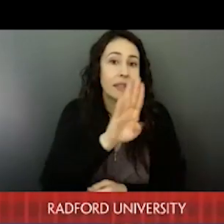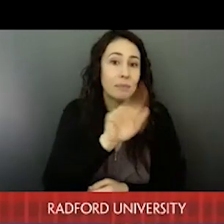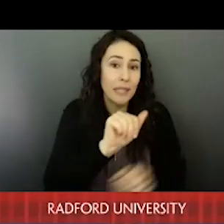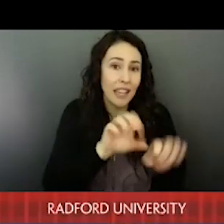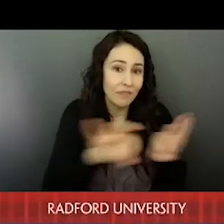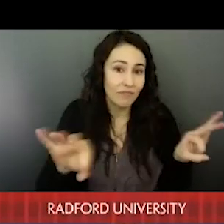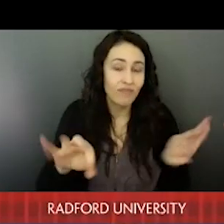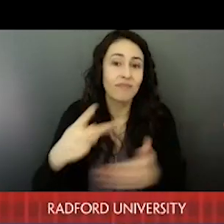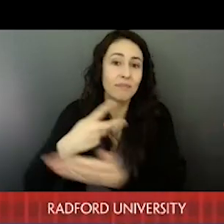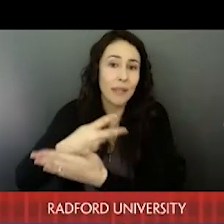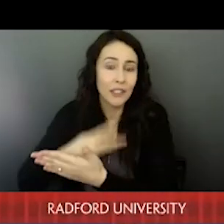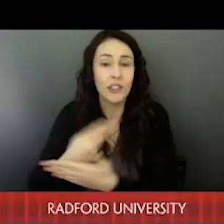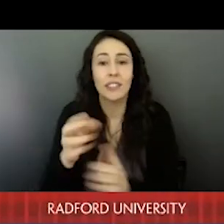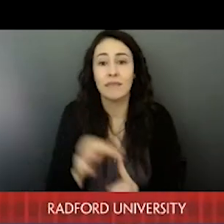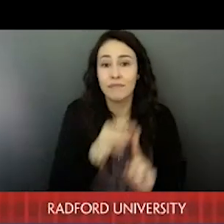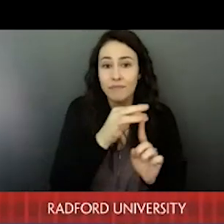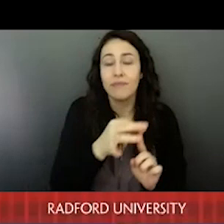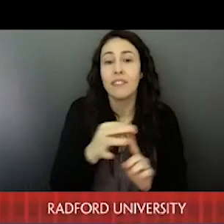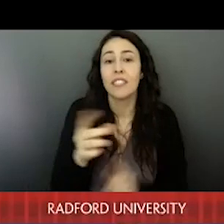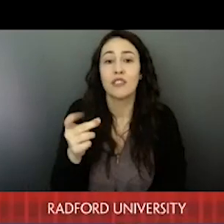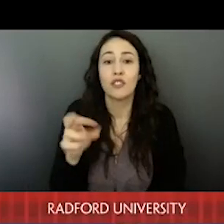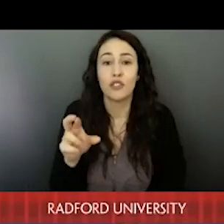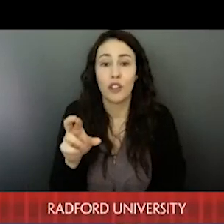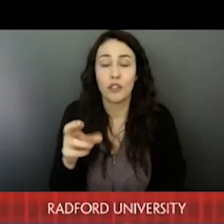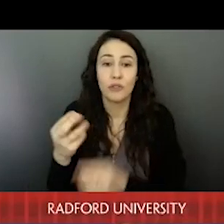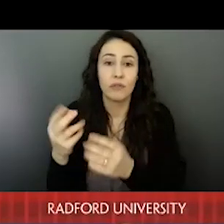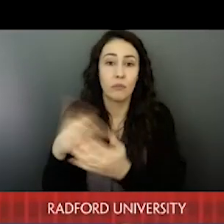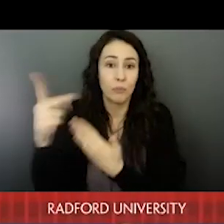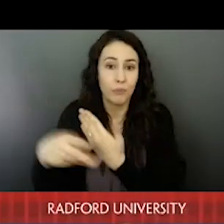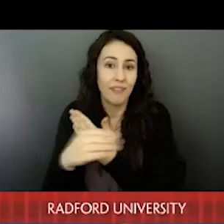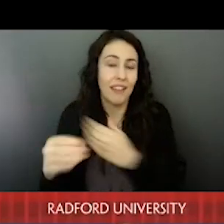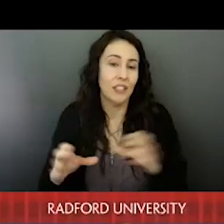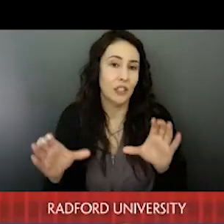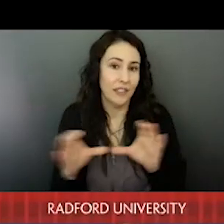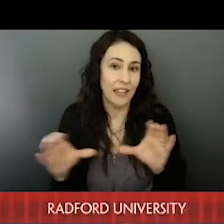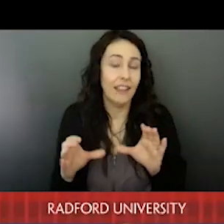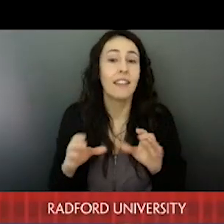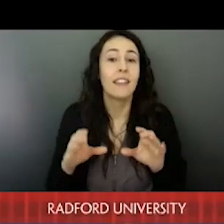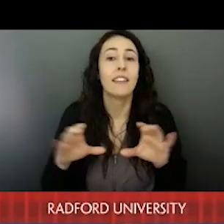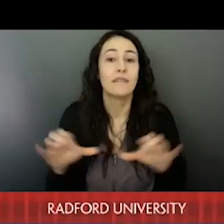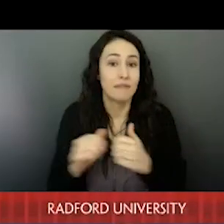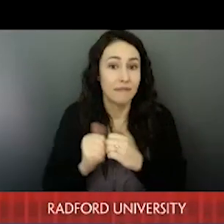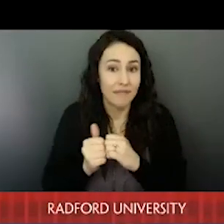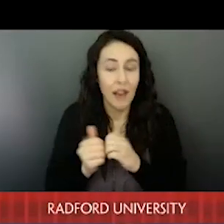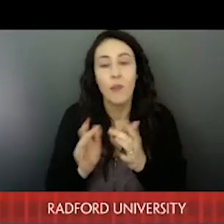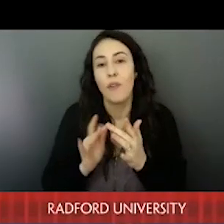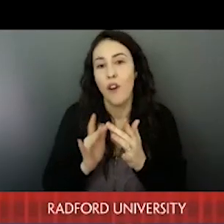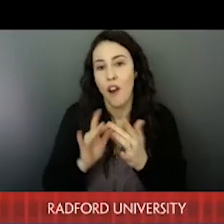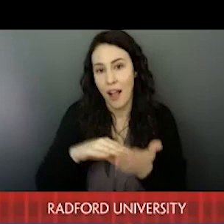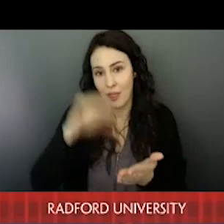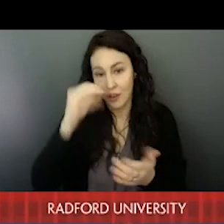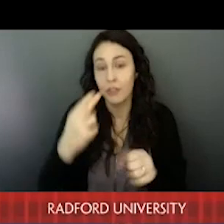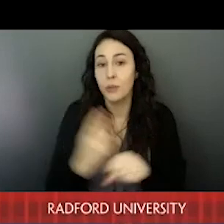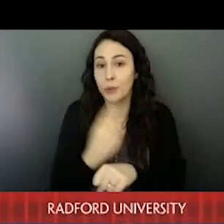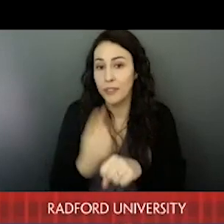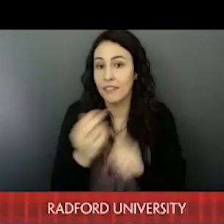specialists, doctoral, and certificate programs, and it's done through an online learning system using competency-based